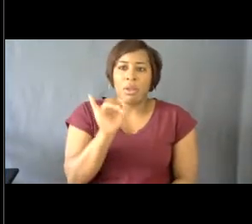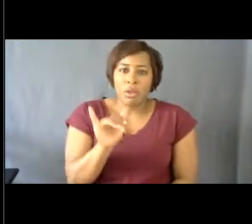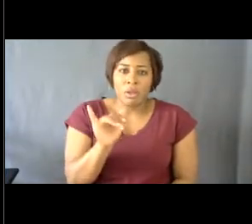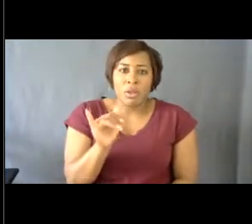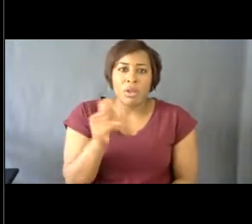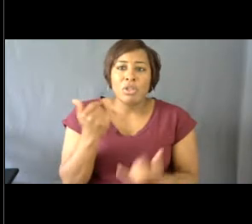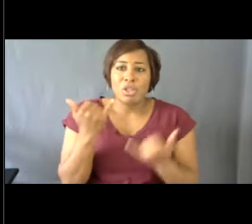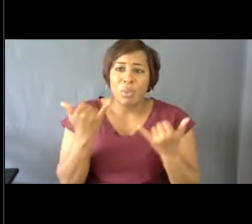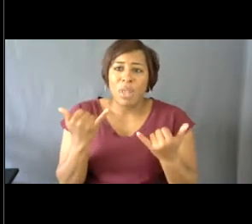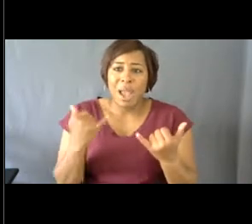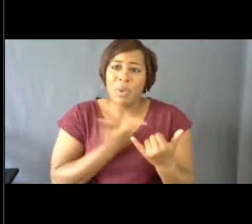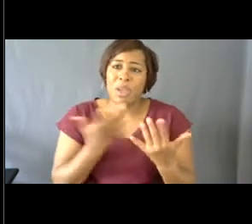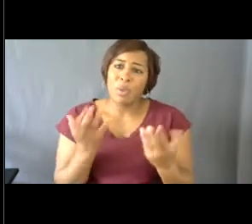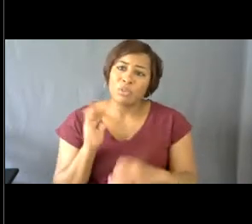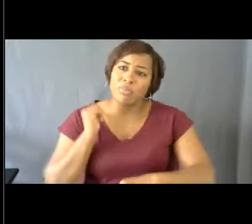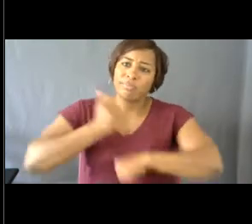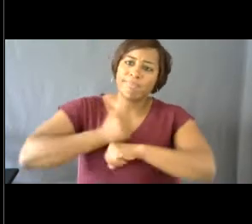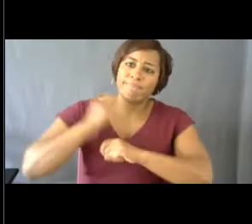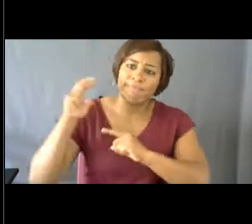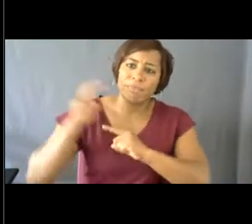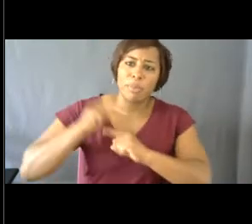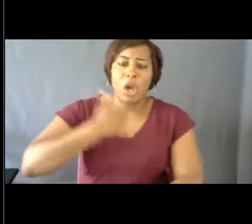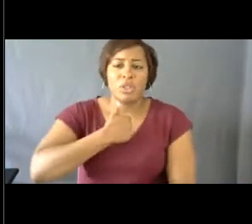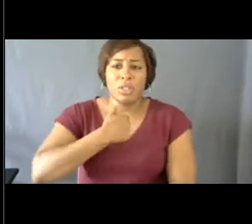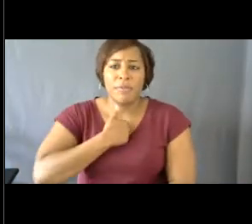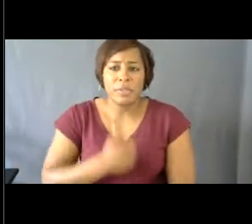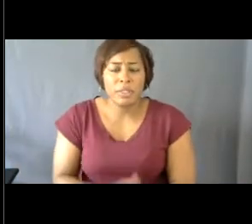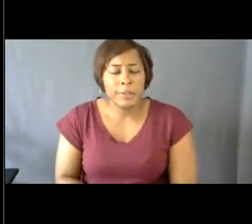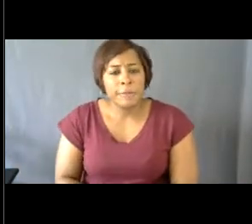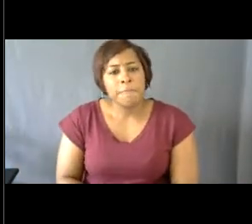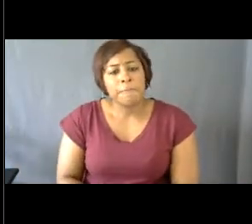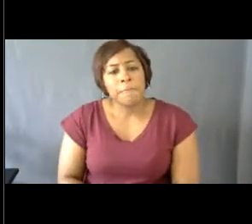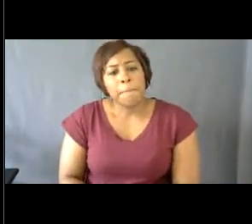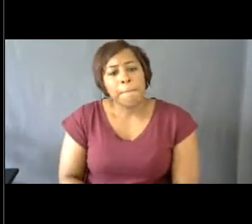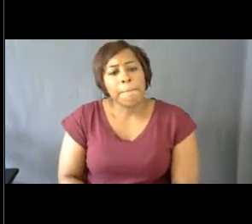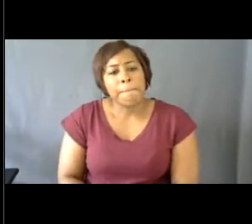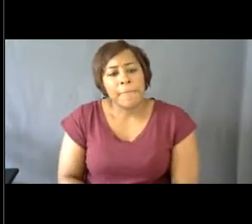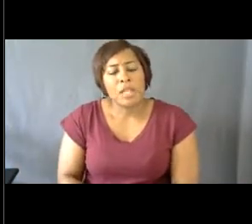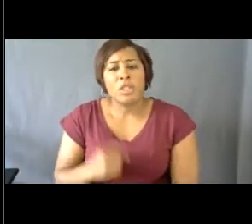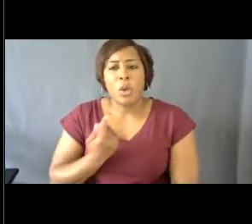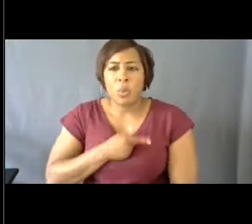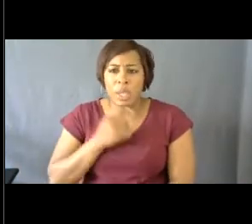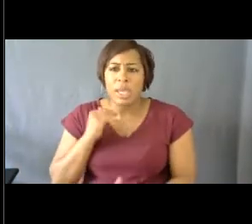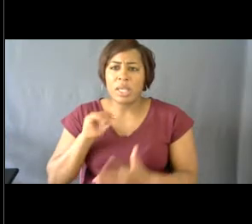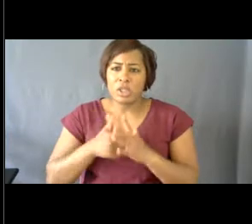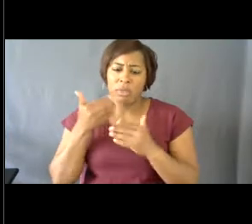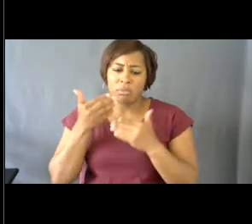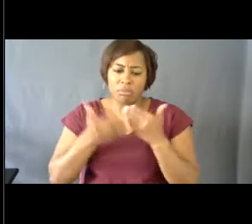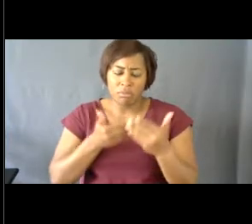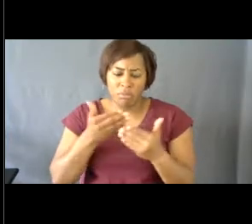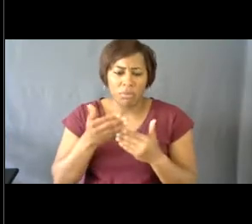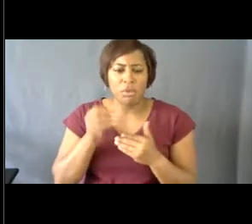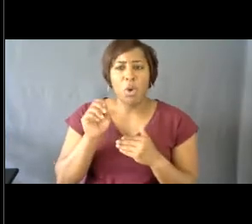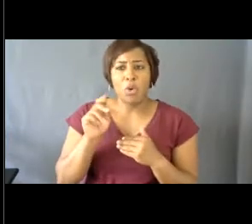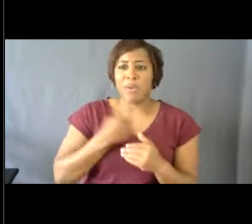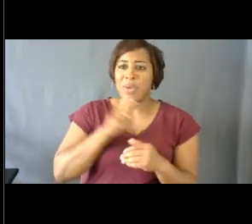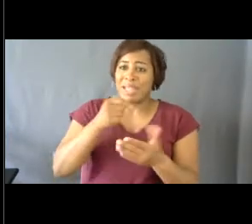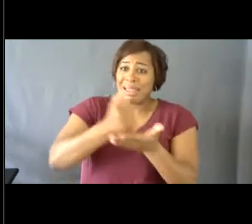champion ourselves. So this was something that I think we both realized down the road that we needed to help, whether that's in the